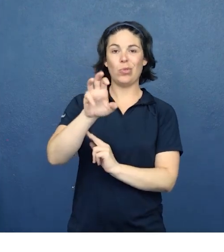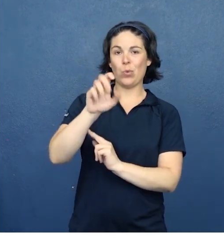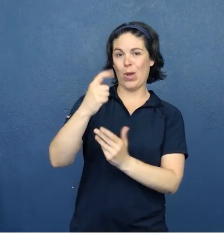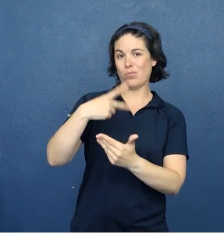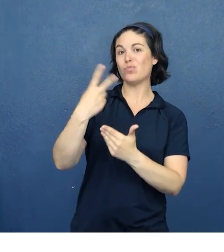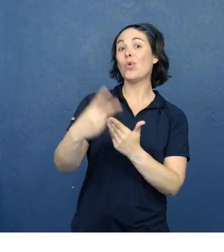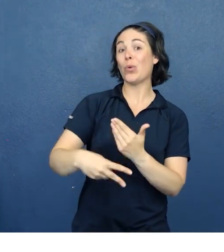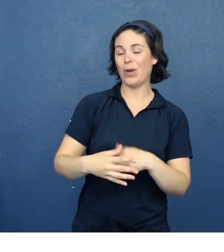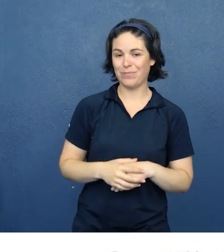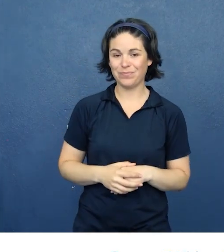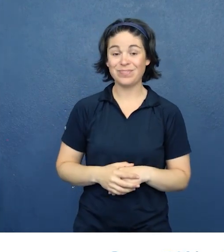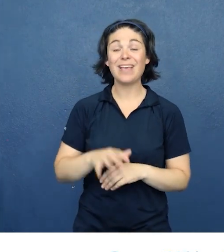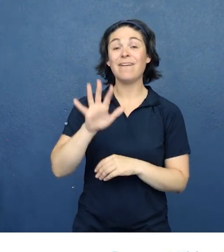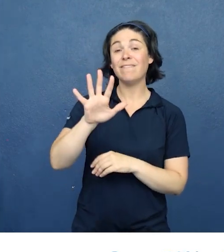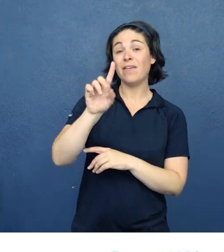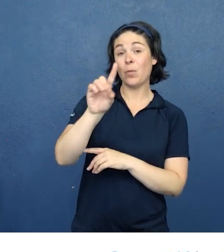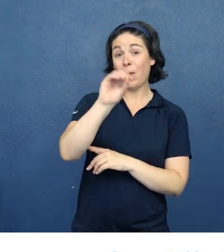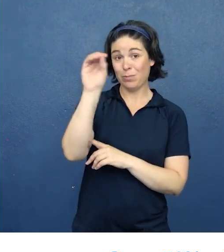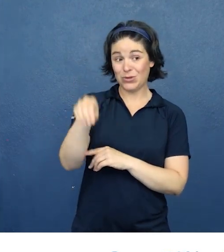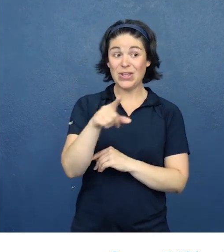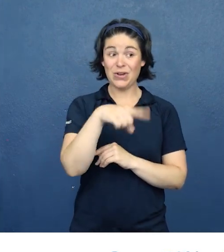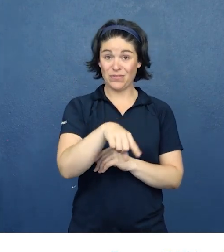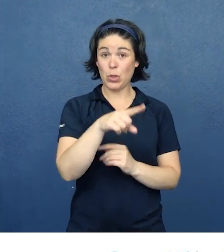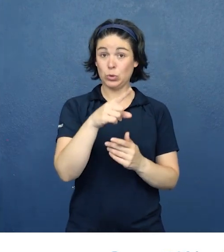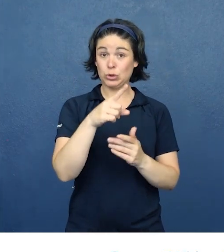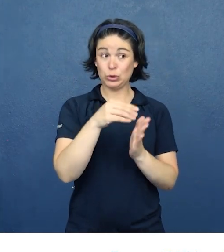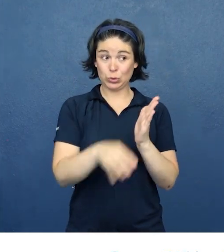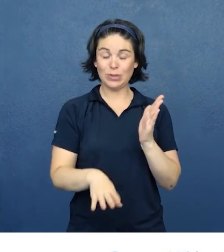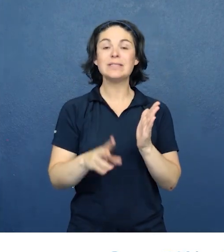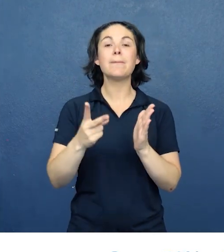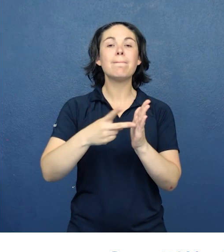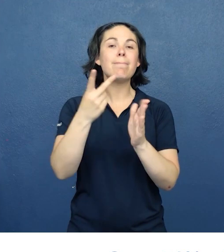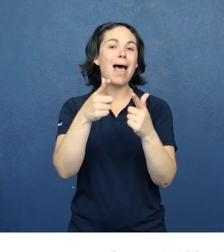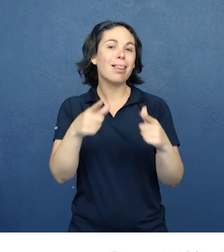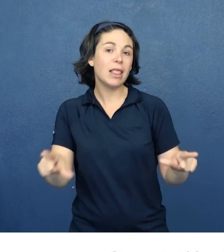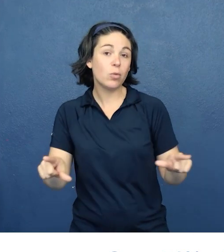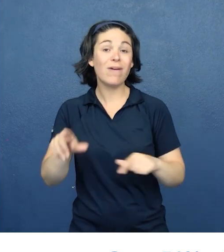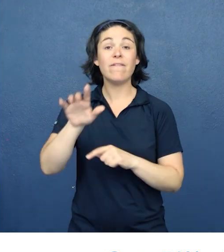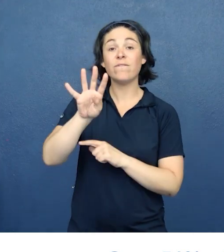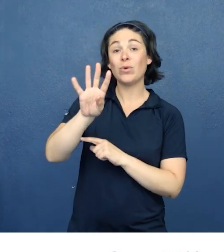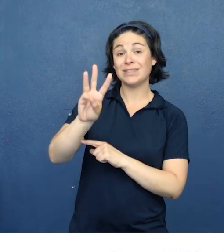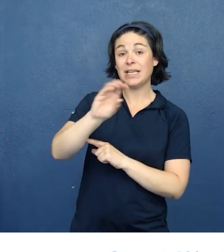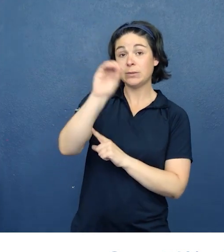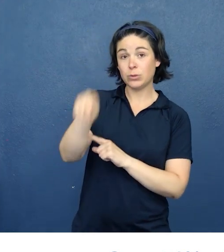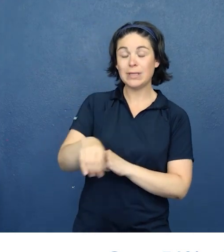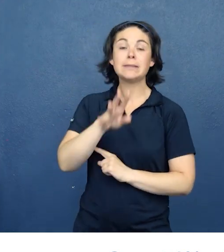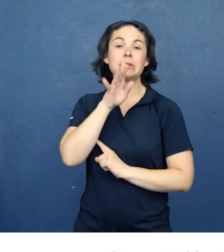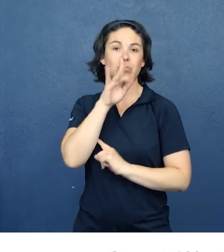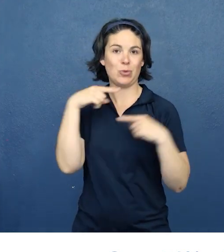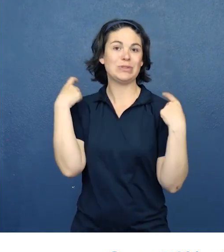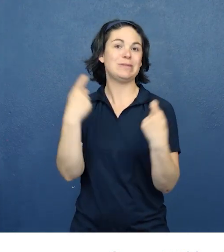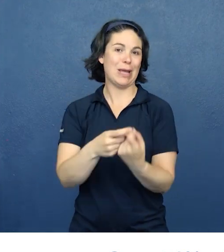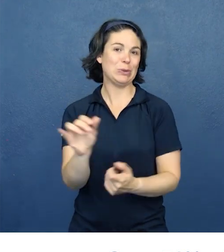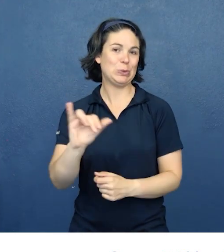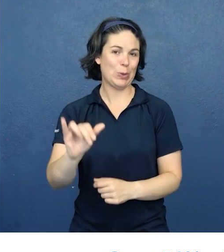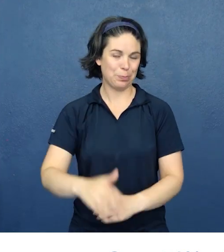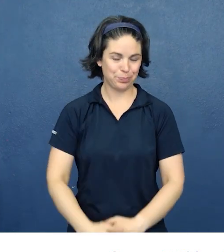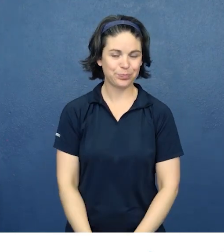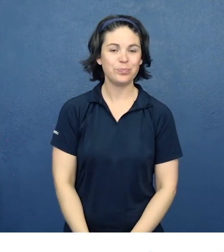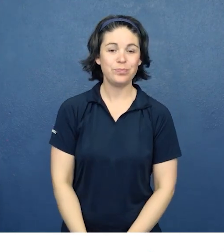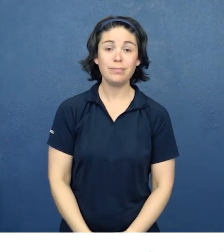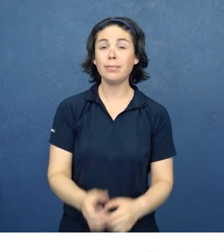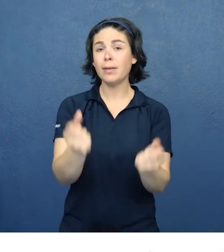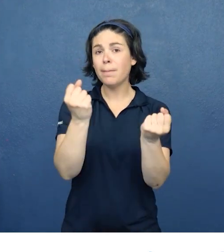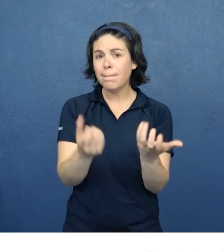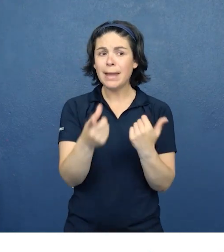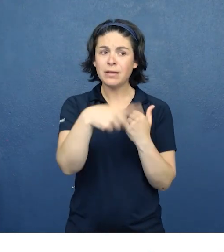program. Over 51% of those students were bilingual, 46% spoke the threshold language of Spanish, and